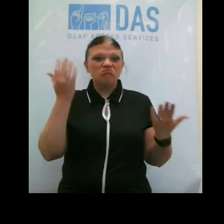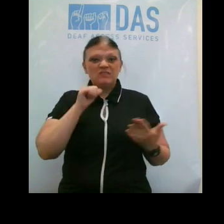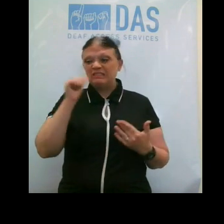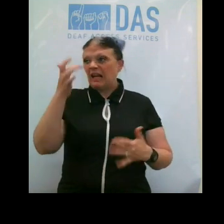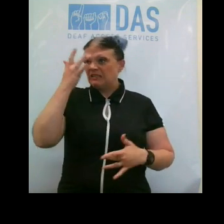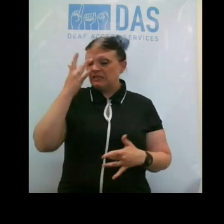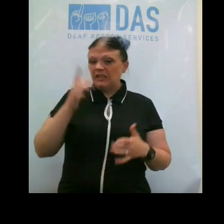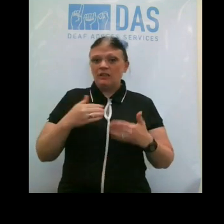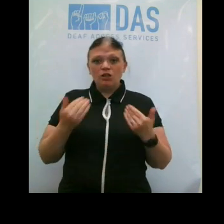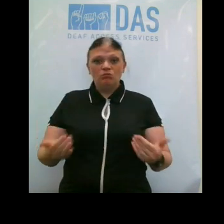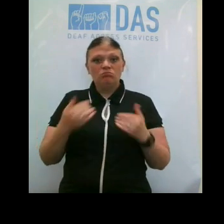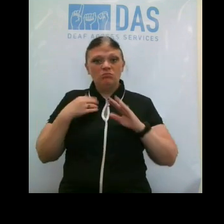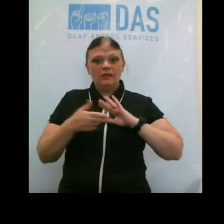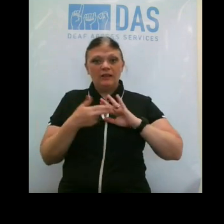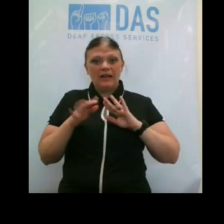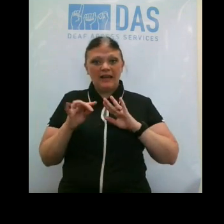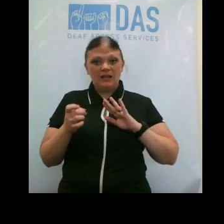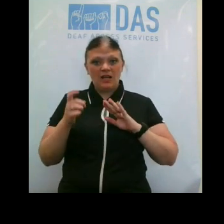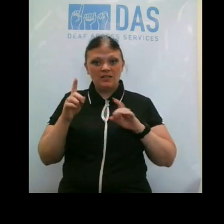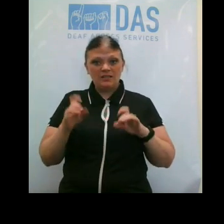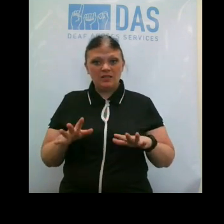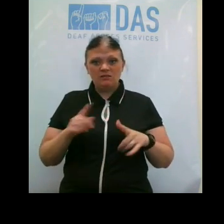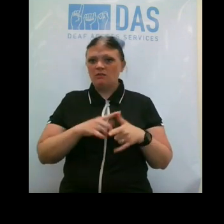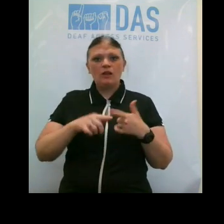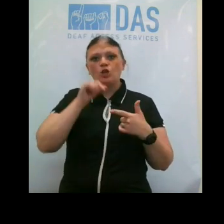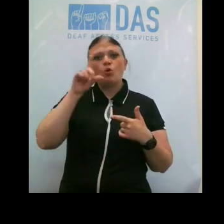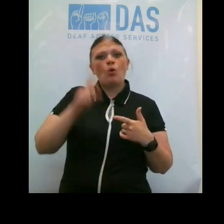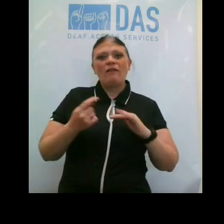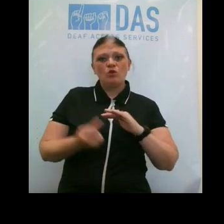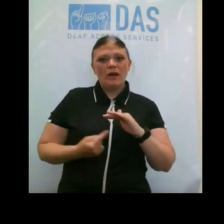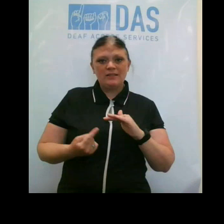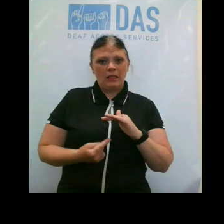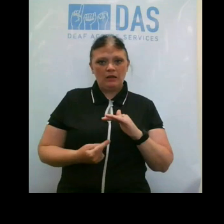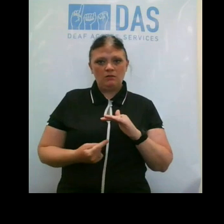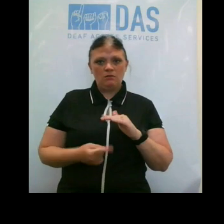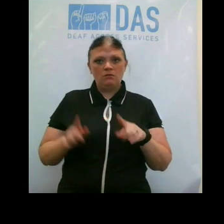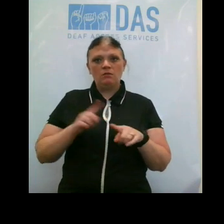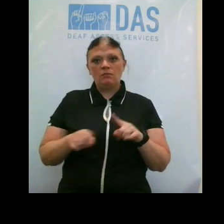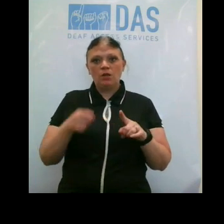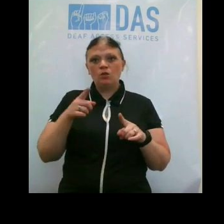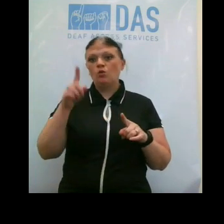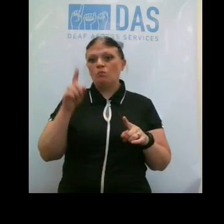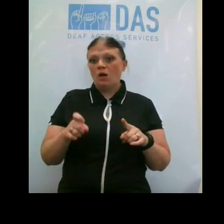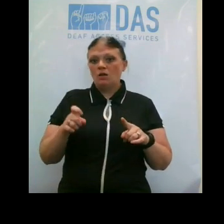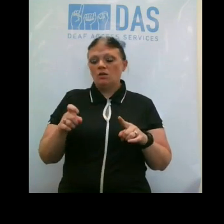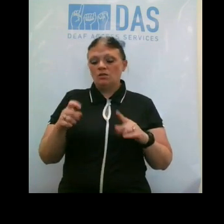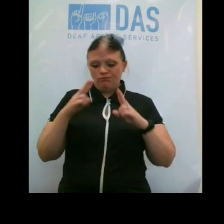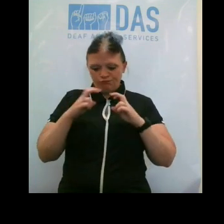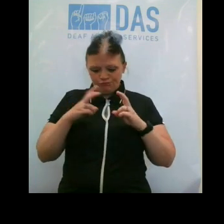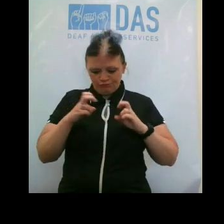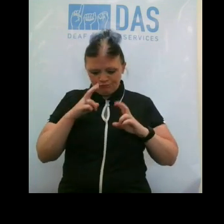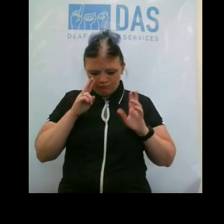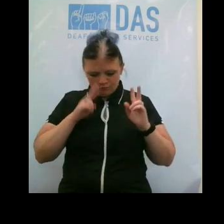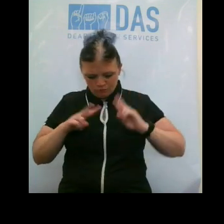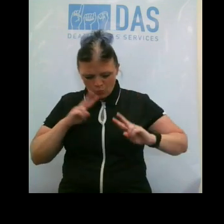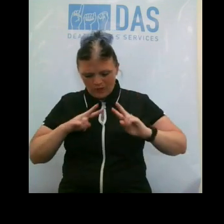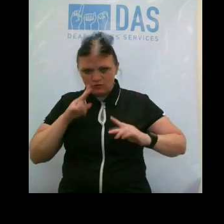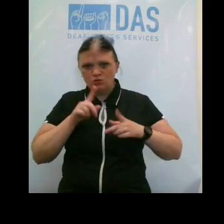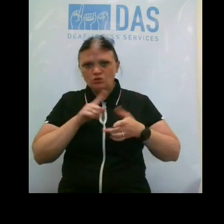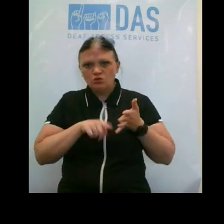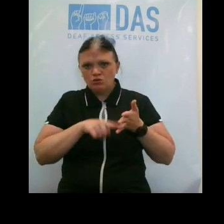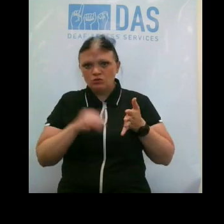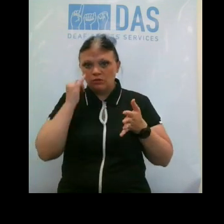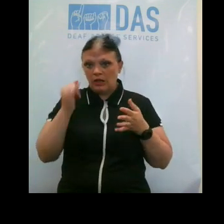getting the diagnostic test, you do not need to isolate yourself, but you do need to monitor your symptoms. And if you do get